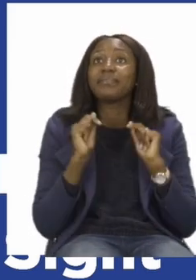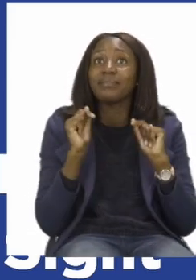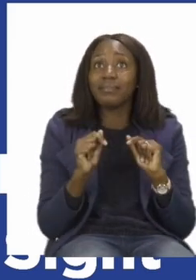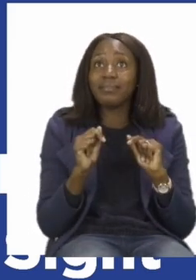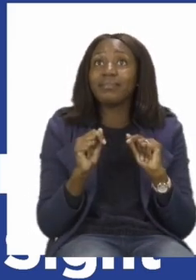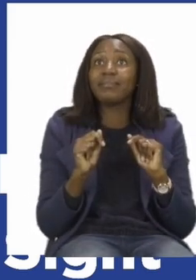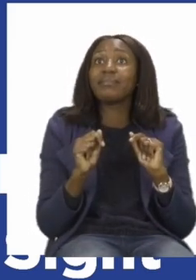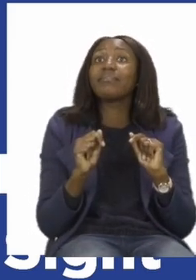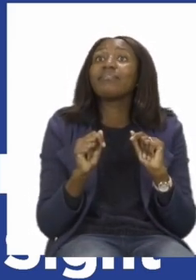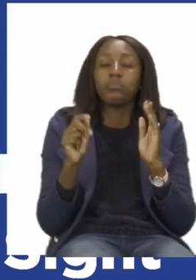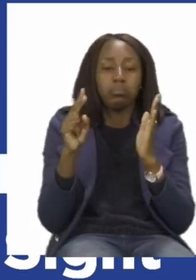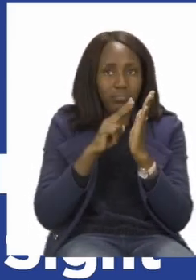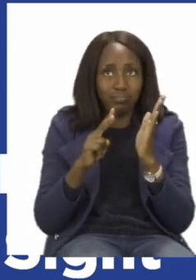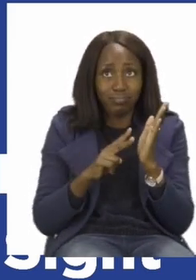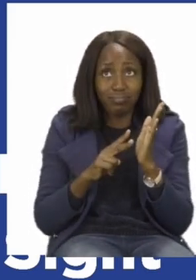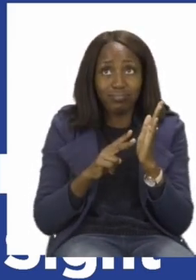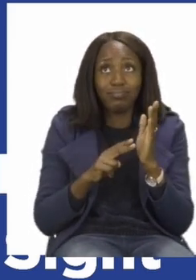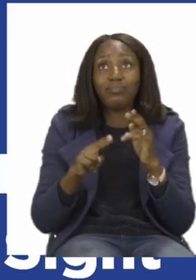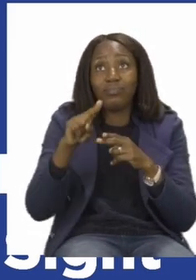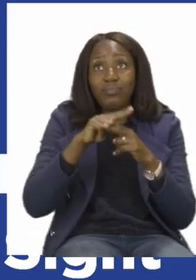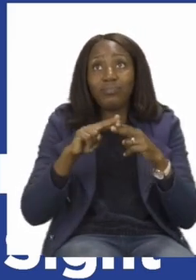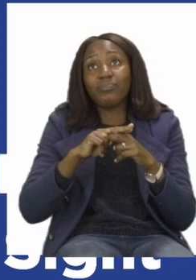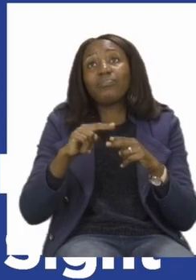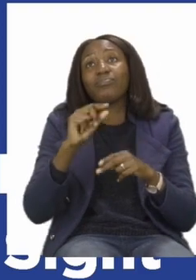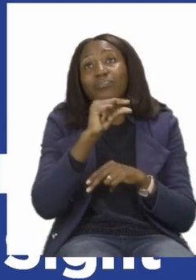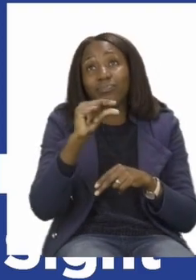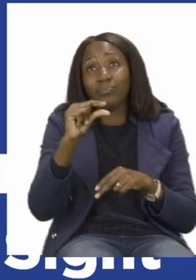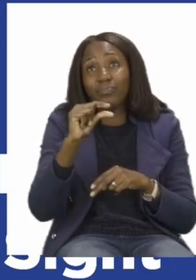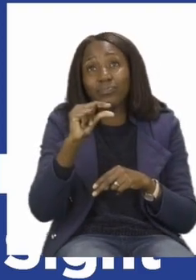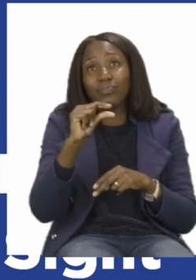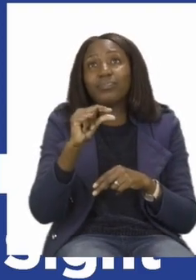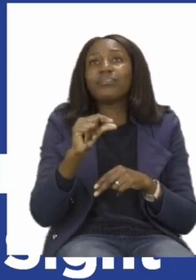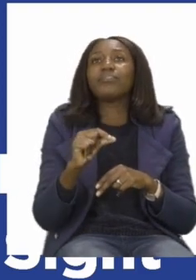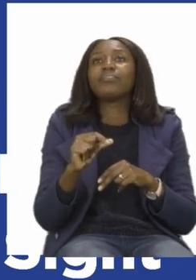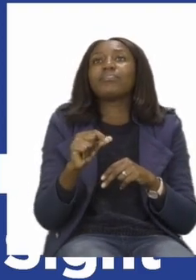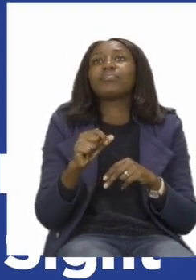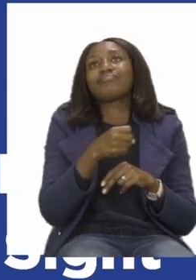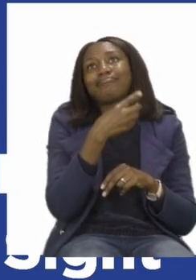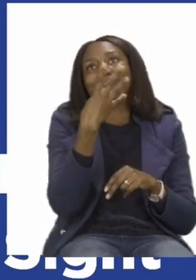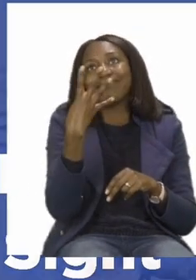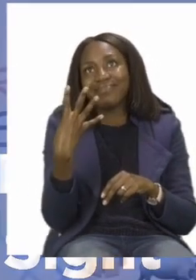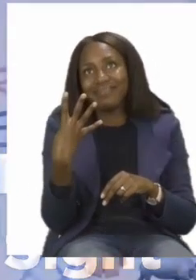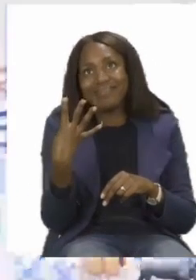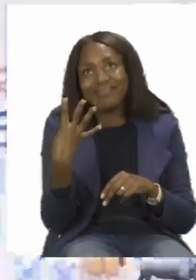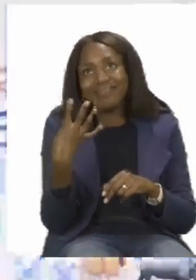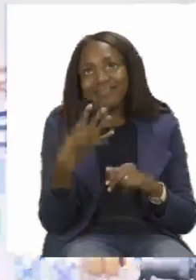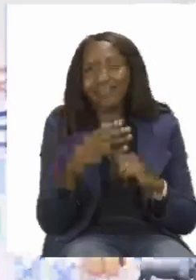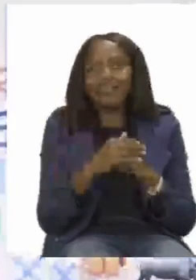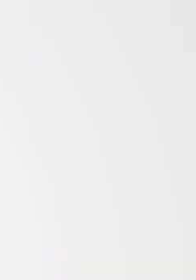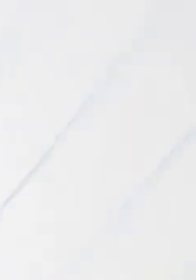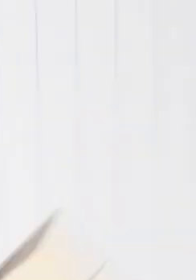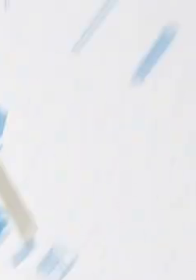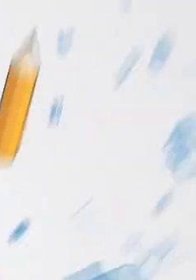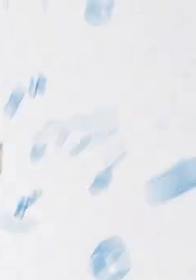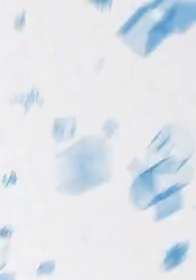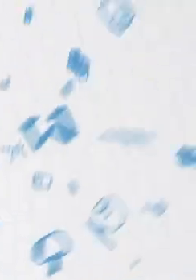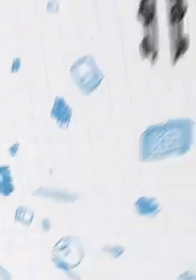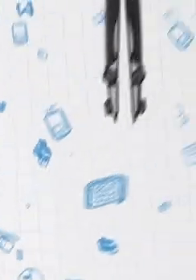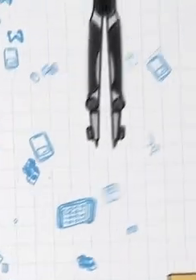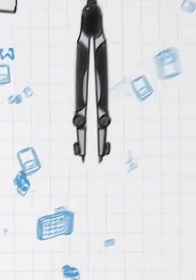will be doing reading, sight words, and problem solving.